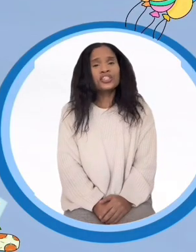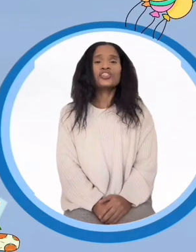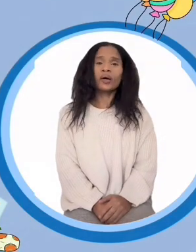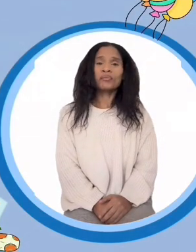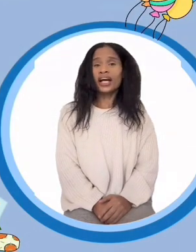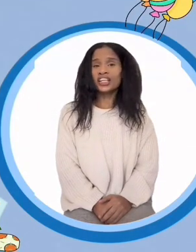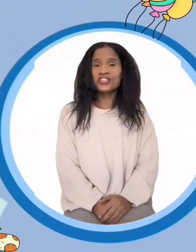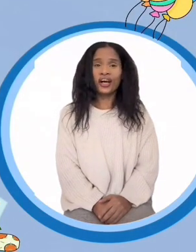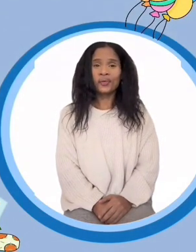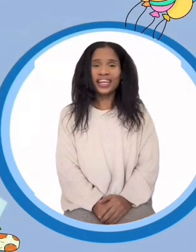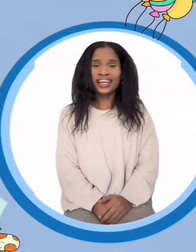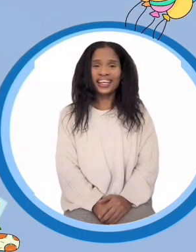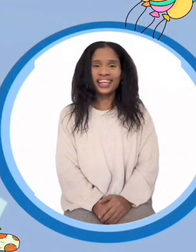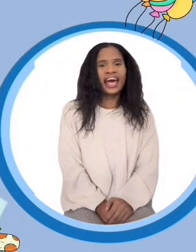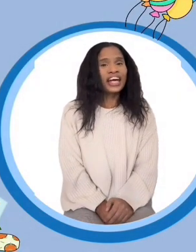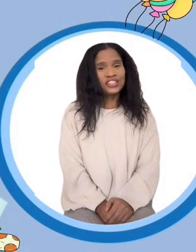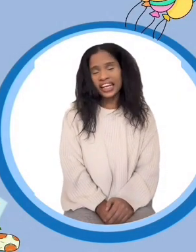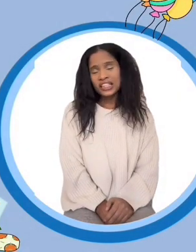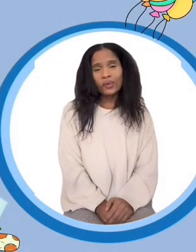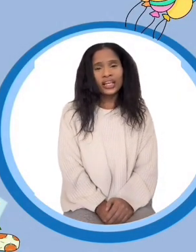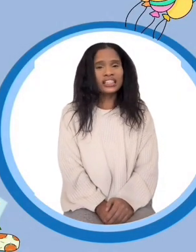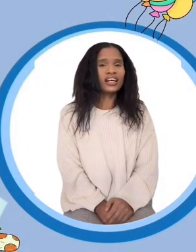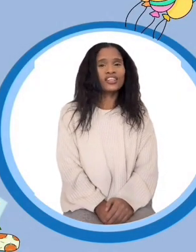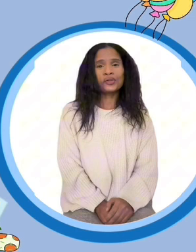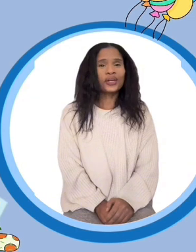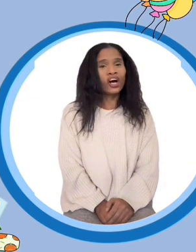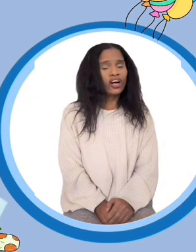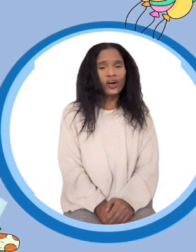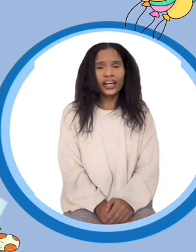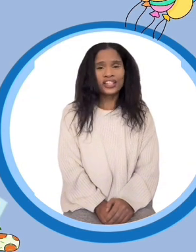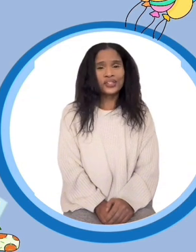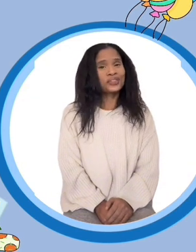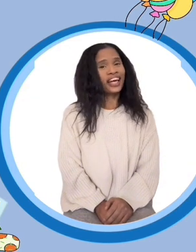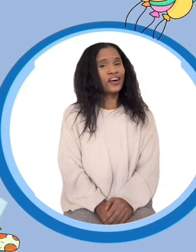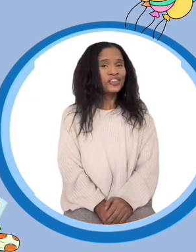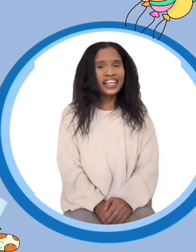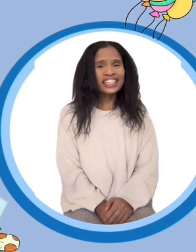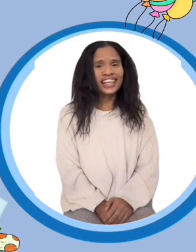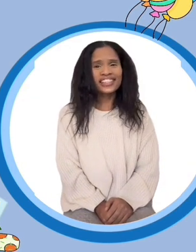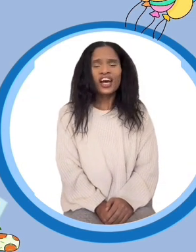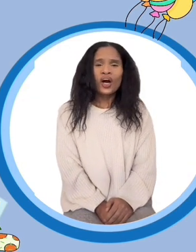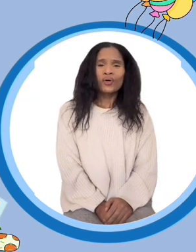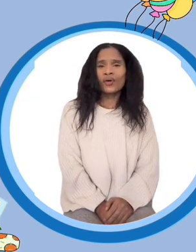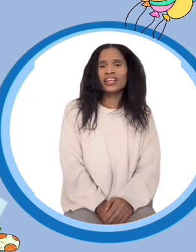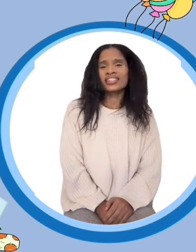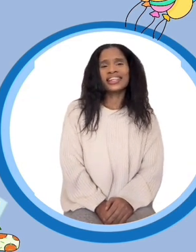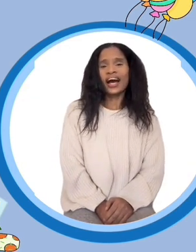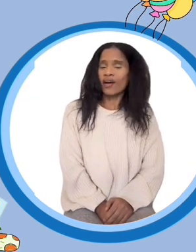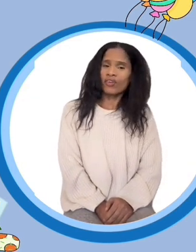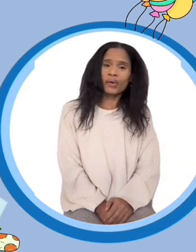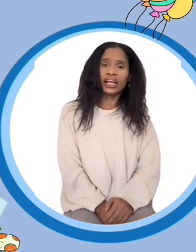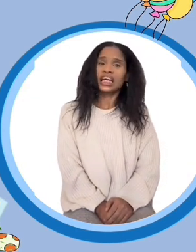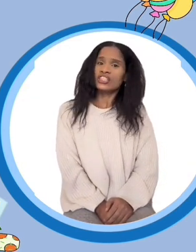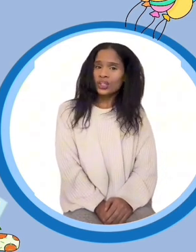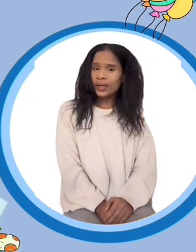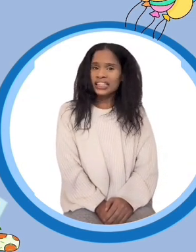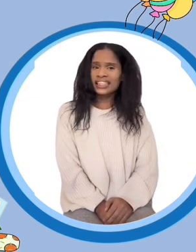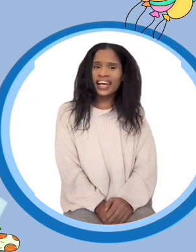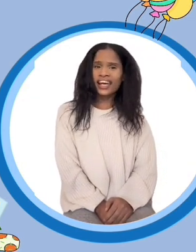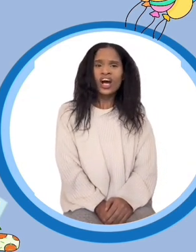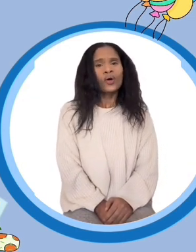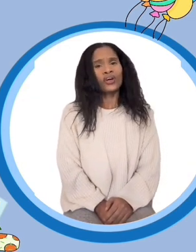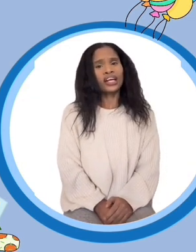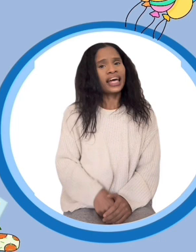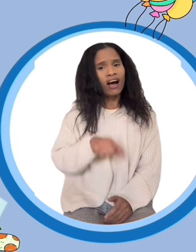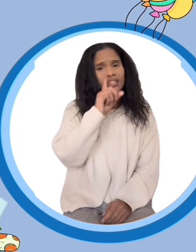So let's jump right in, shall we? In today's Morning Circle, we are going to say our greetings. We're going to see how everybody is doing